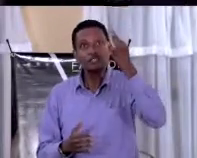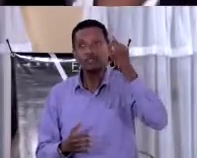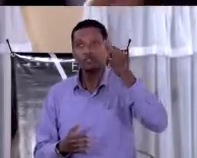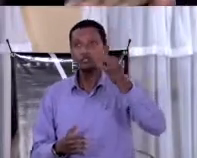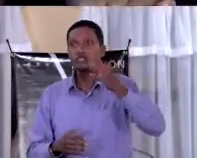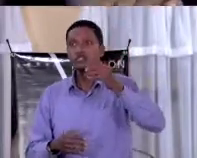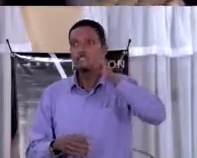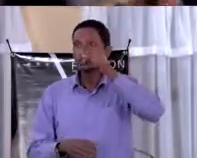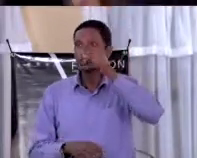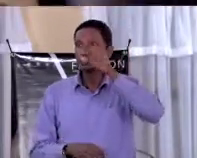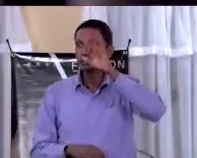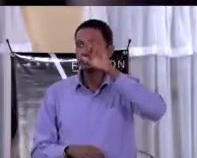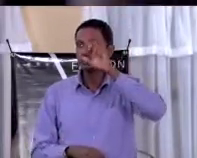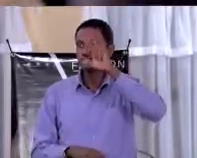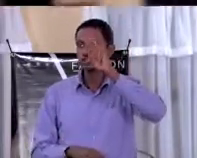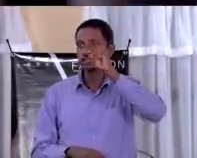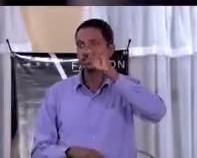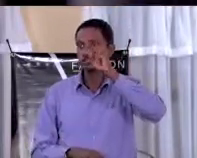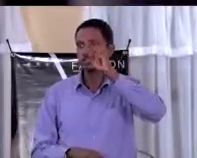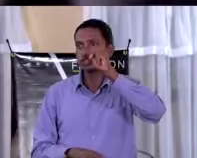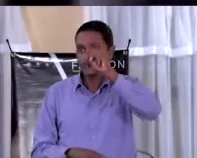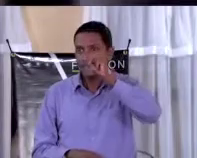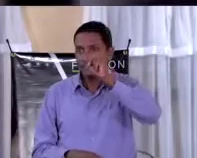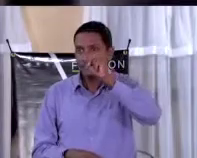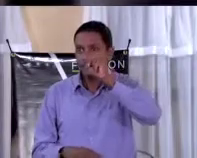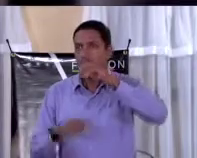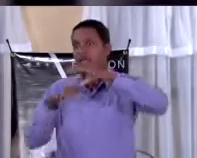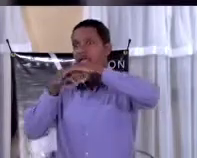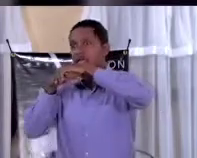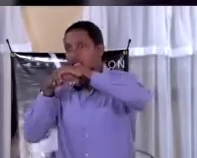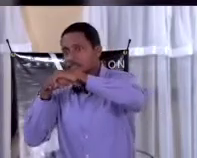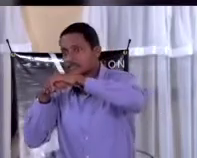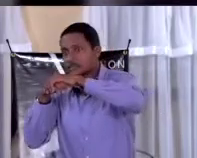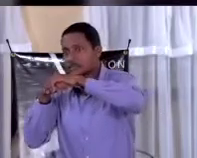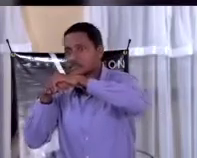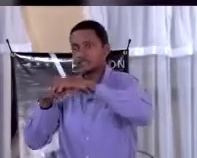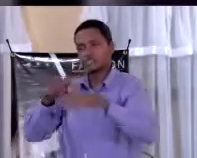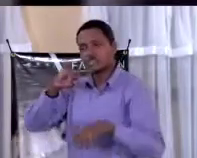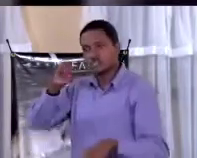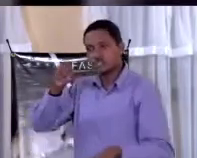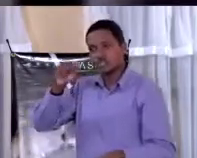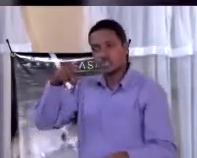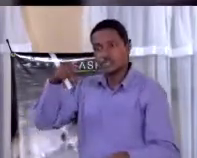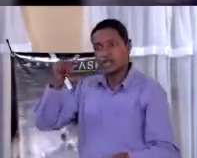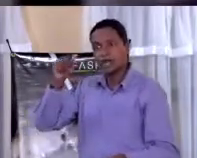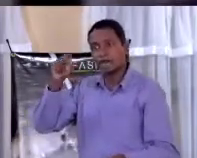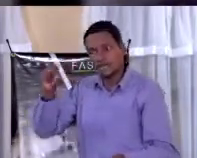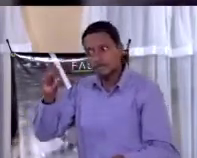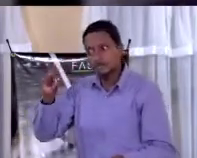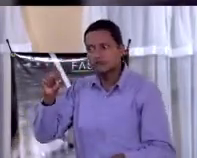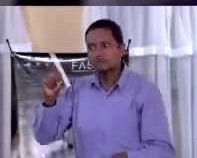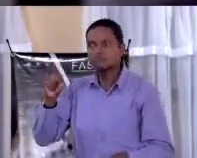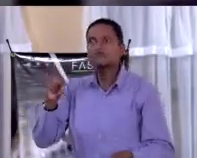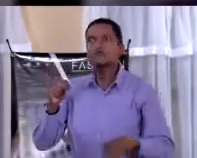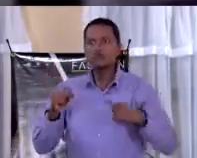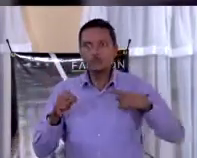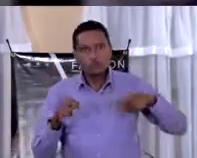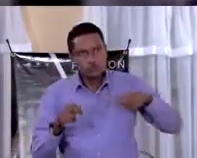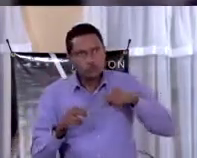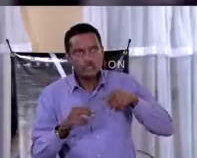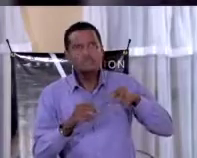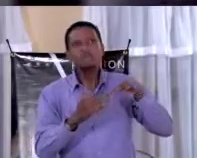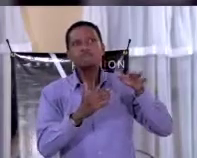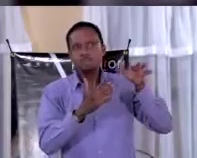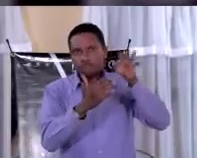to align with. So when they're bringing us over, here is the Caribbean alternative showing in London. Not